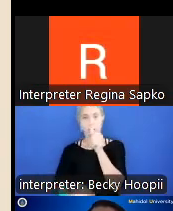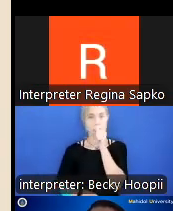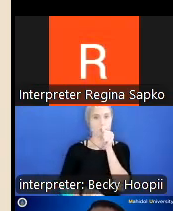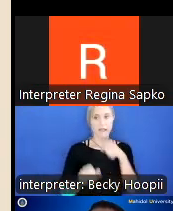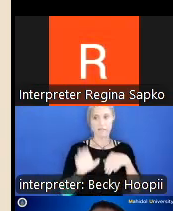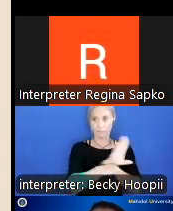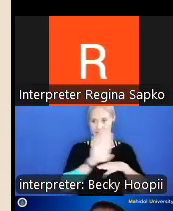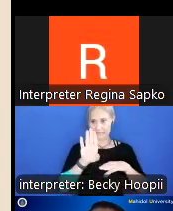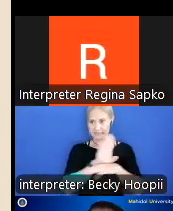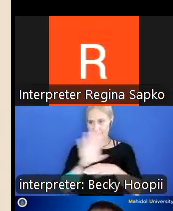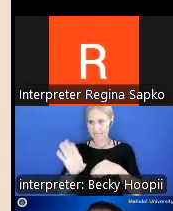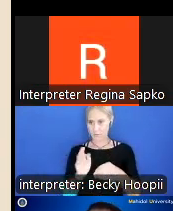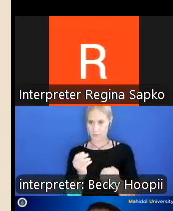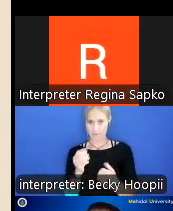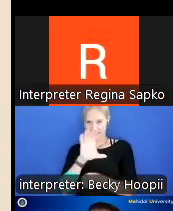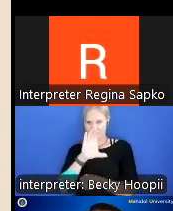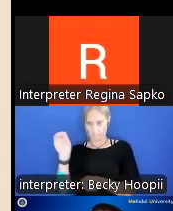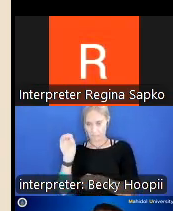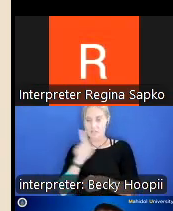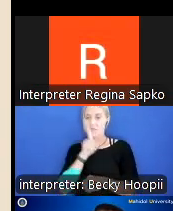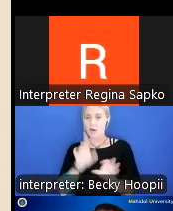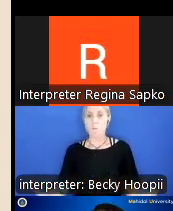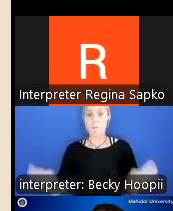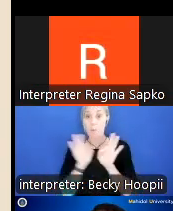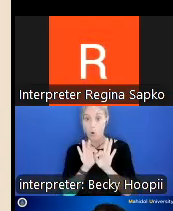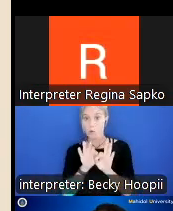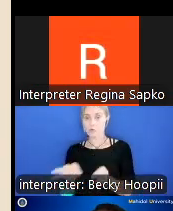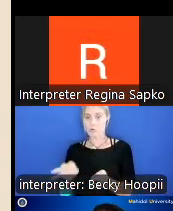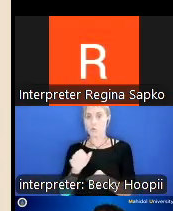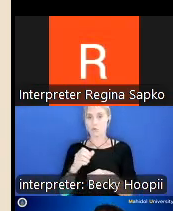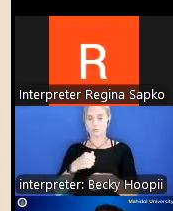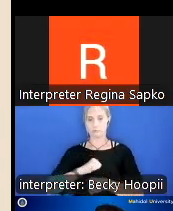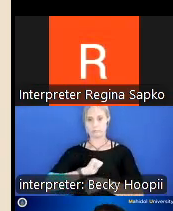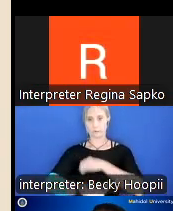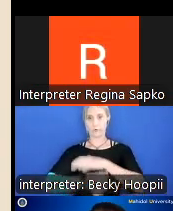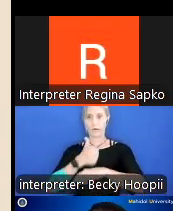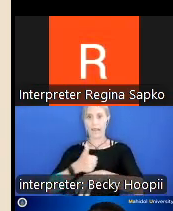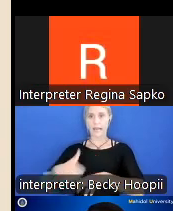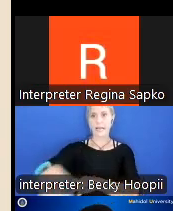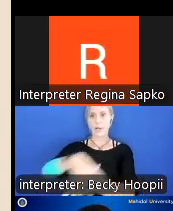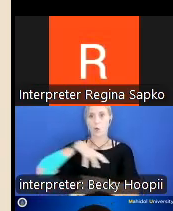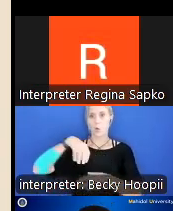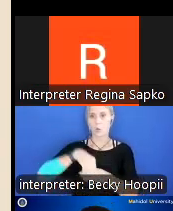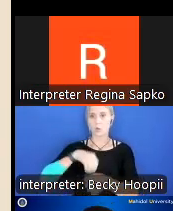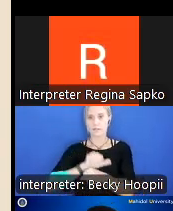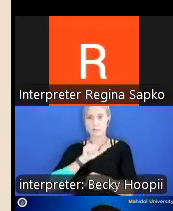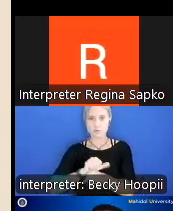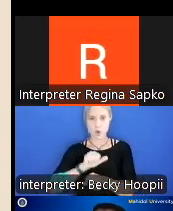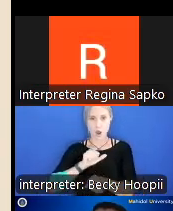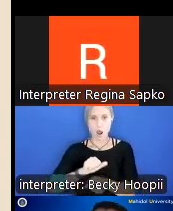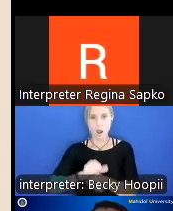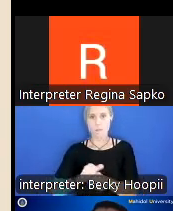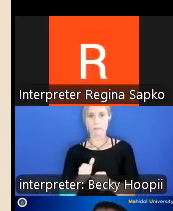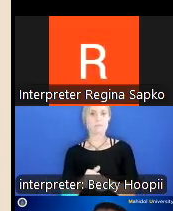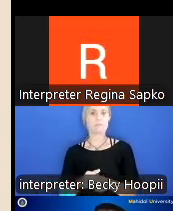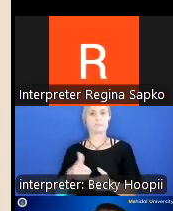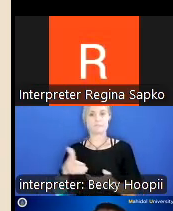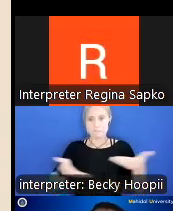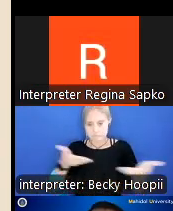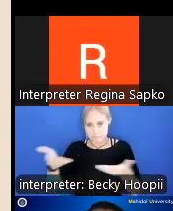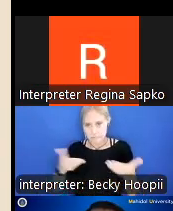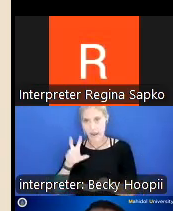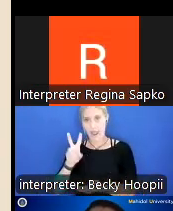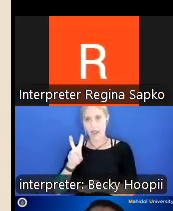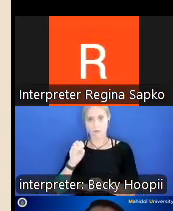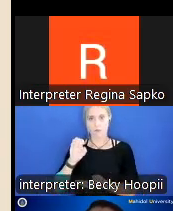company. It is very important to create inclusive job environment and vocational path or vocational